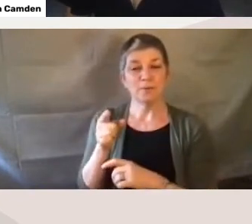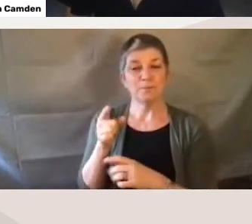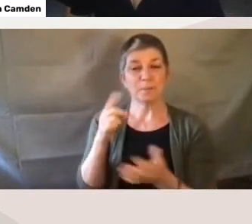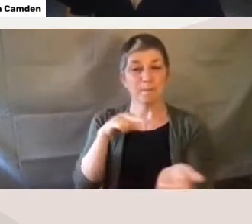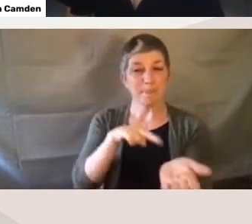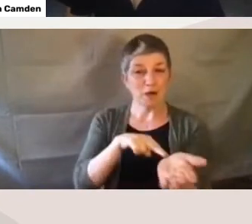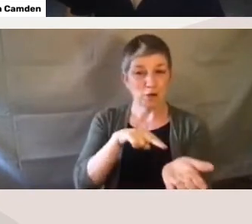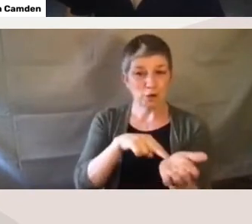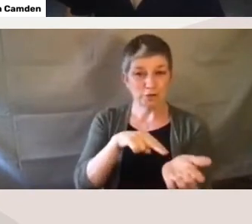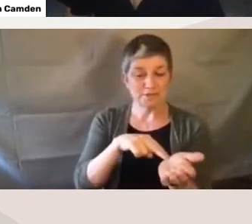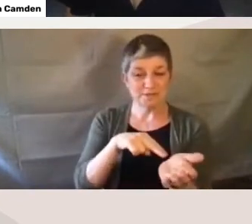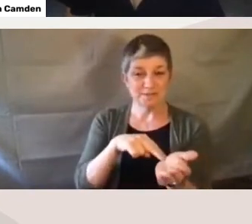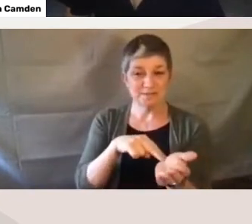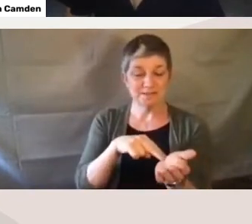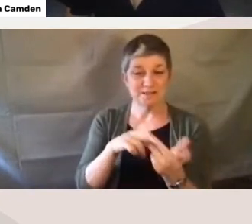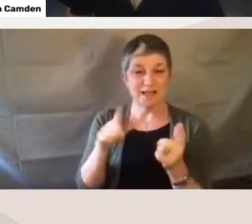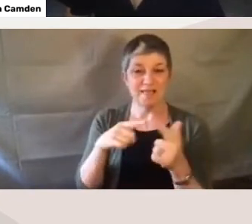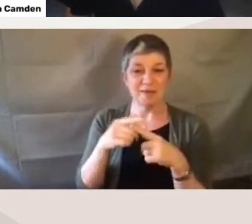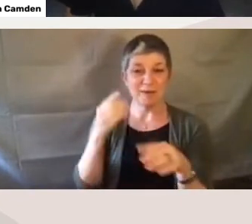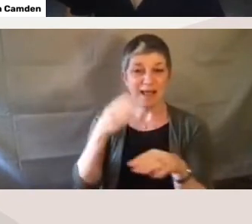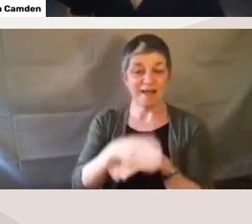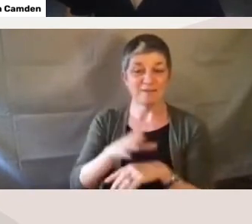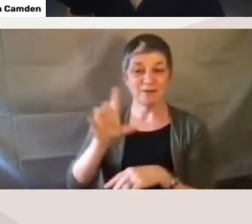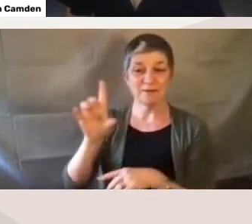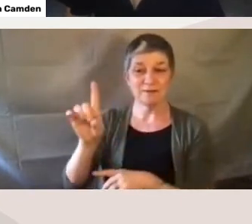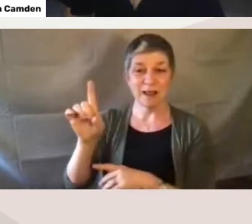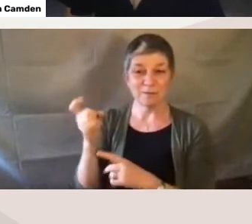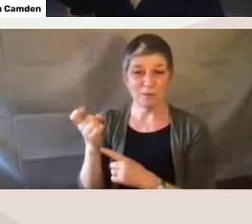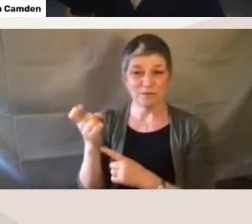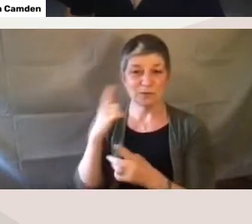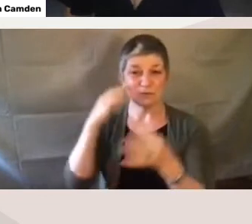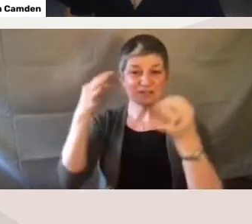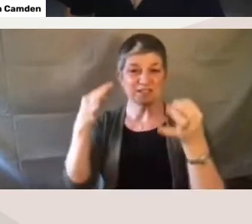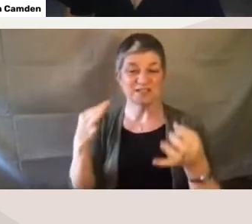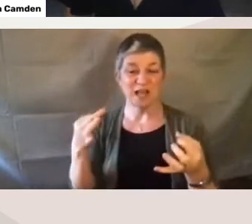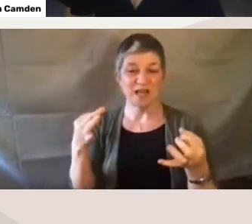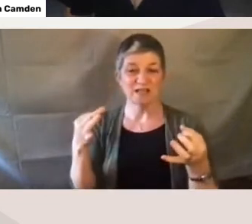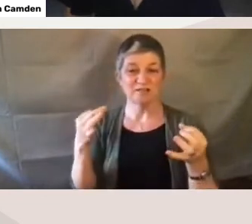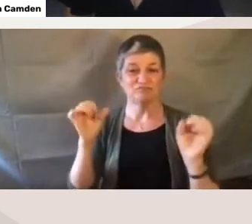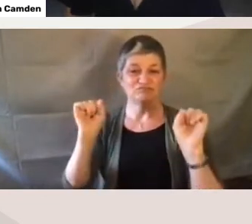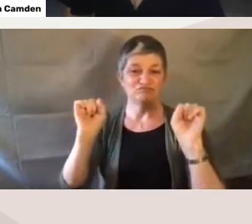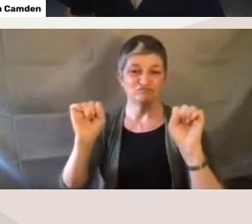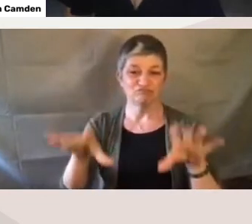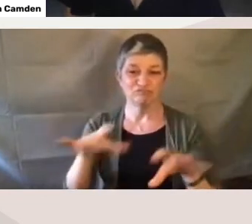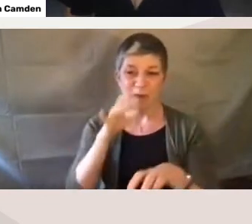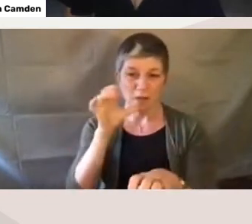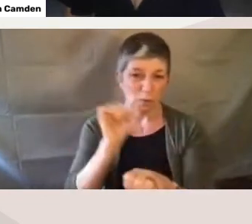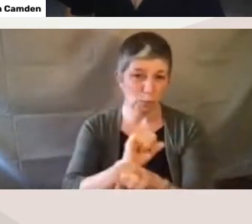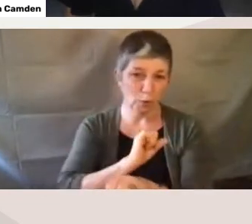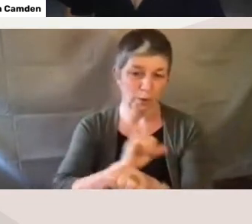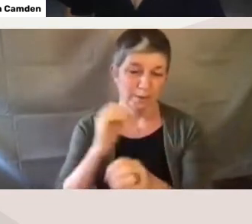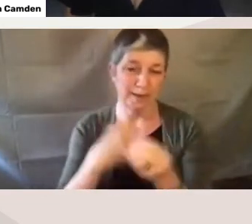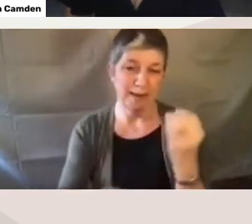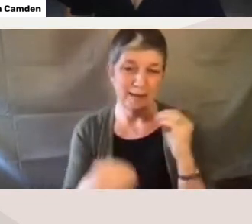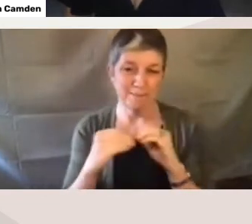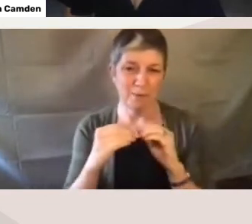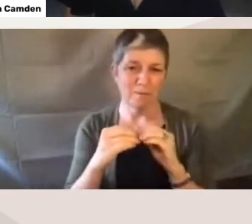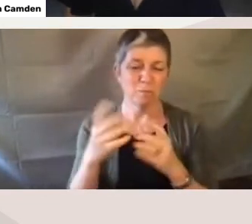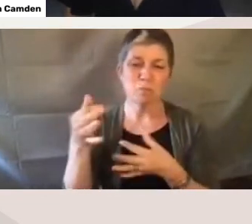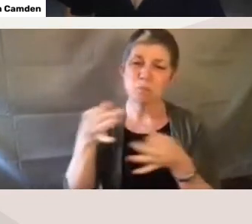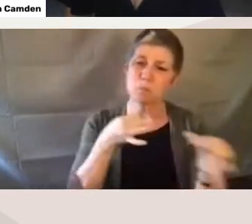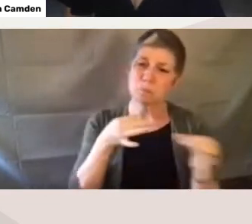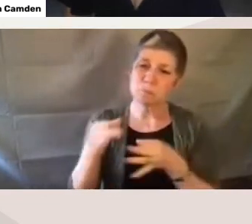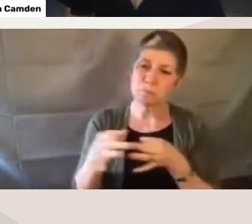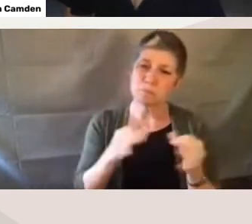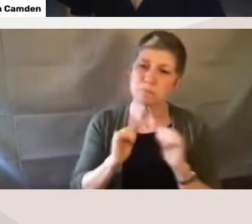nurse and that right after your diagnosis, you decided not to work anymore. So tell me a little bit about